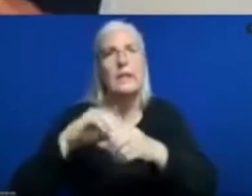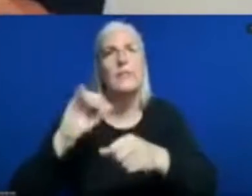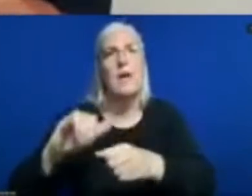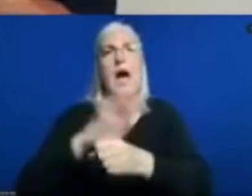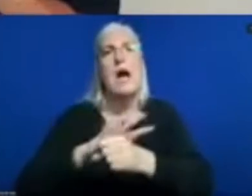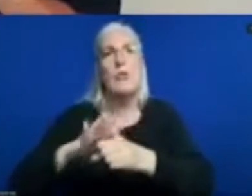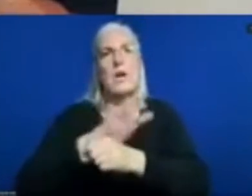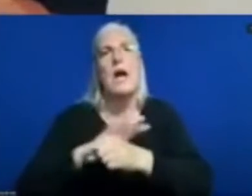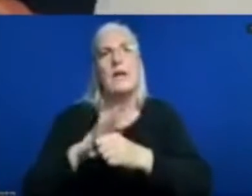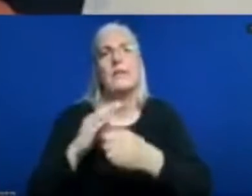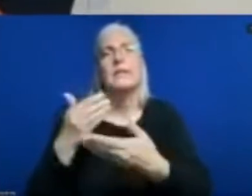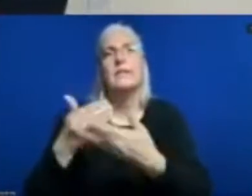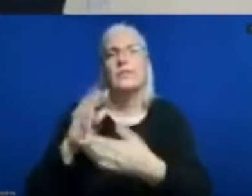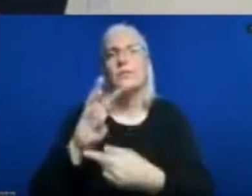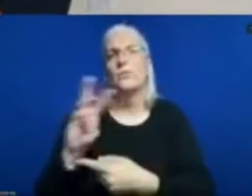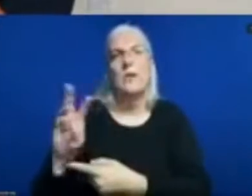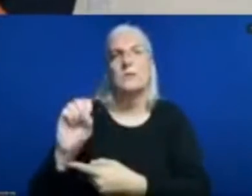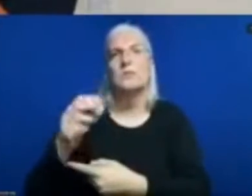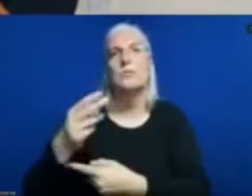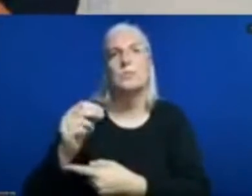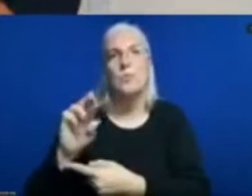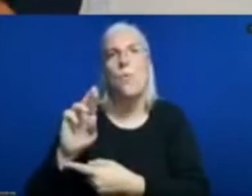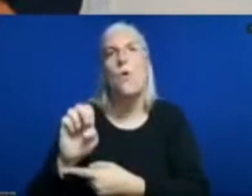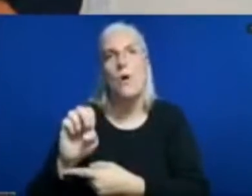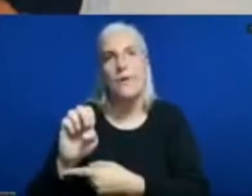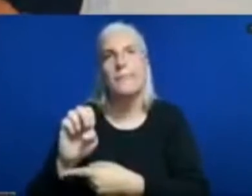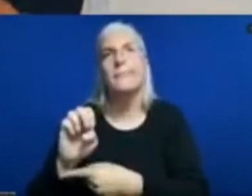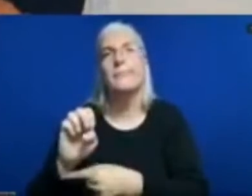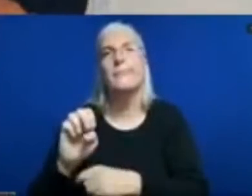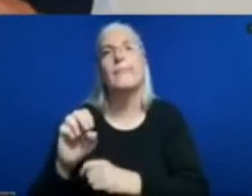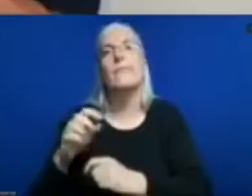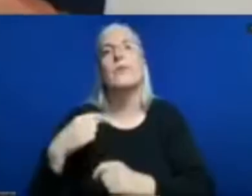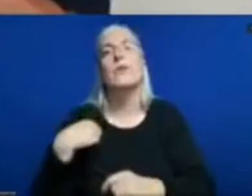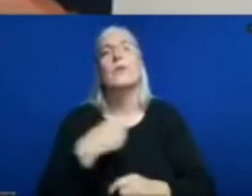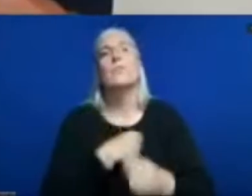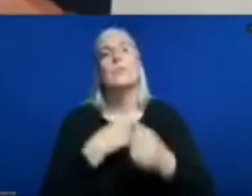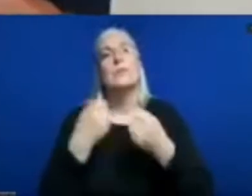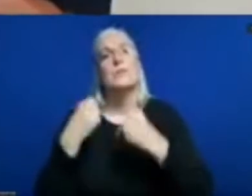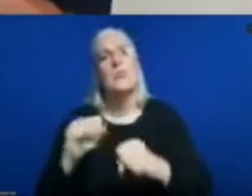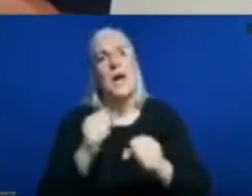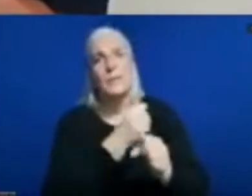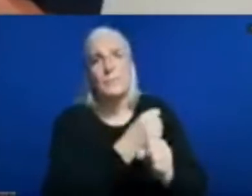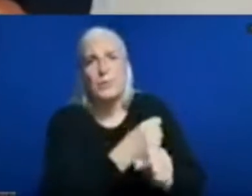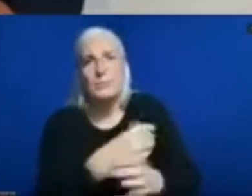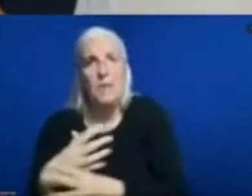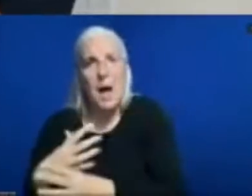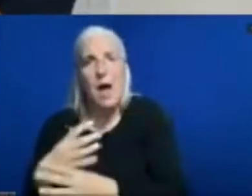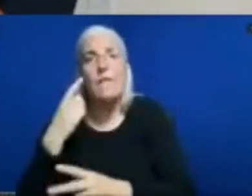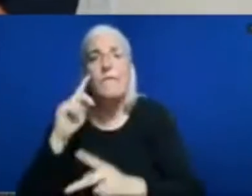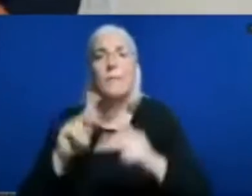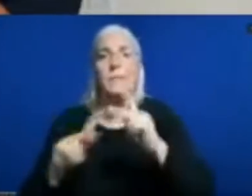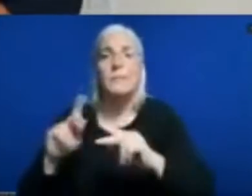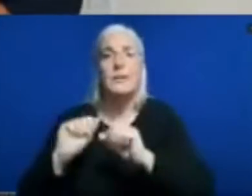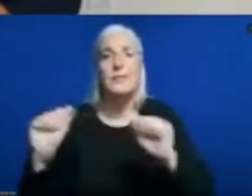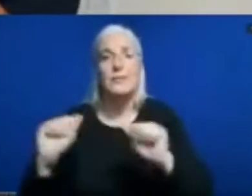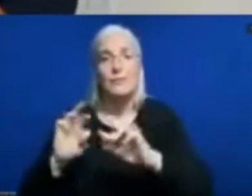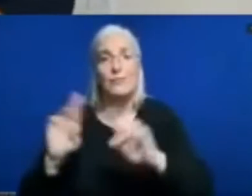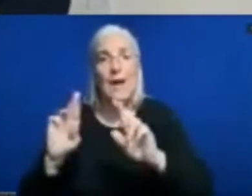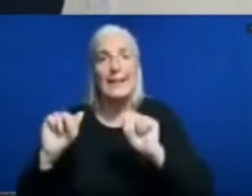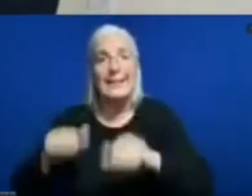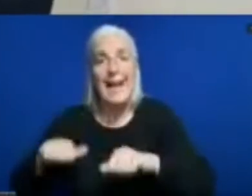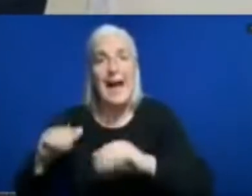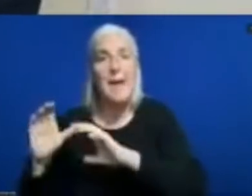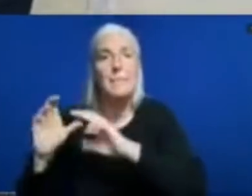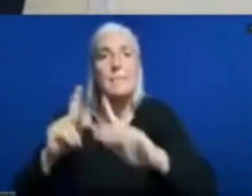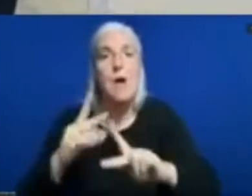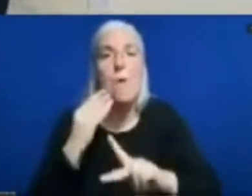prepared for when repopulation occurs and when that does occur, that we'll be prepared for calls for service for any nuisance smokes and so forth